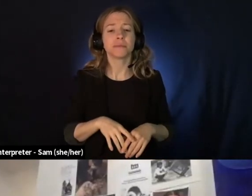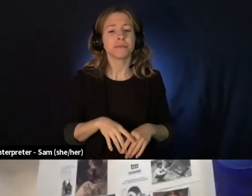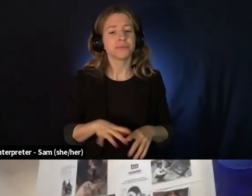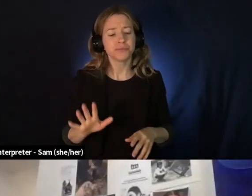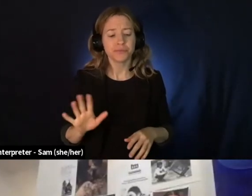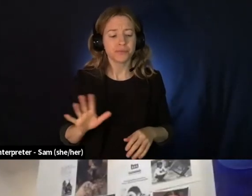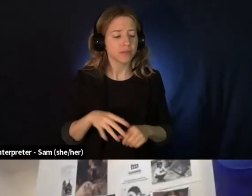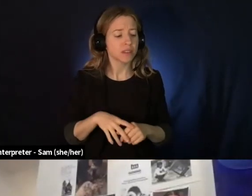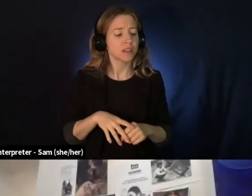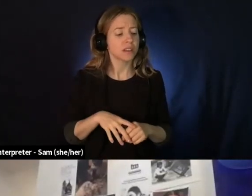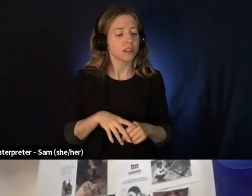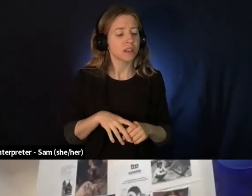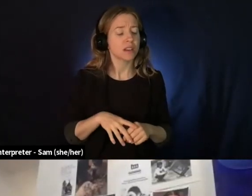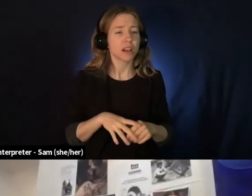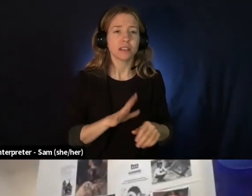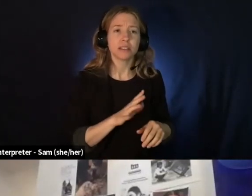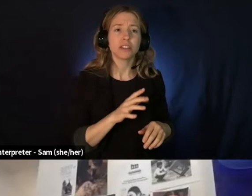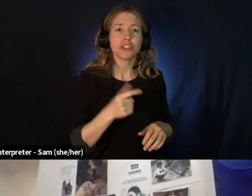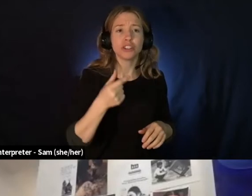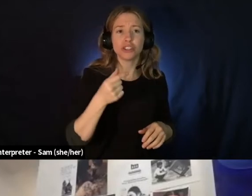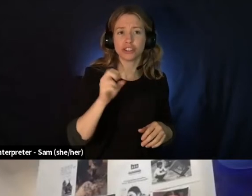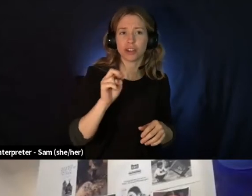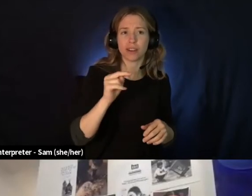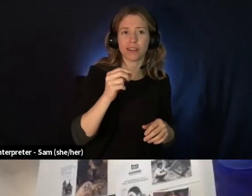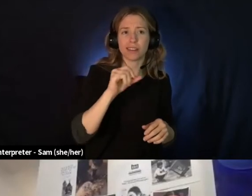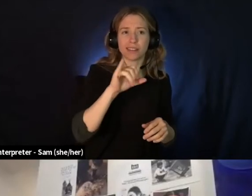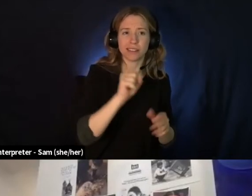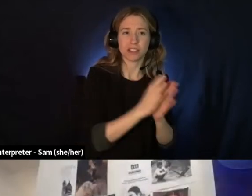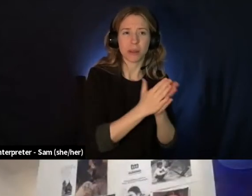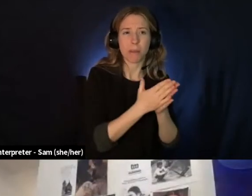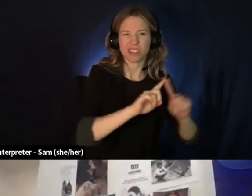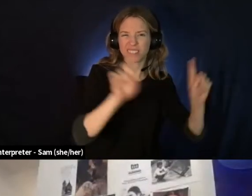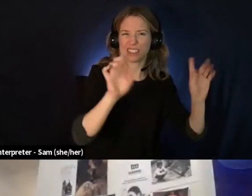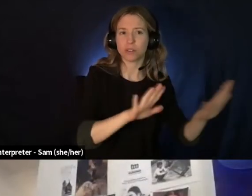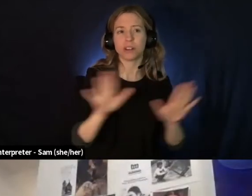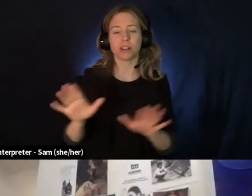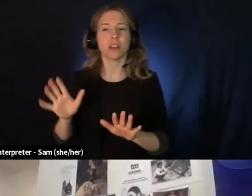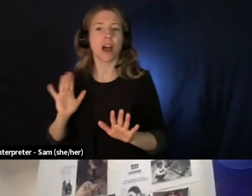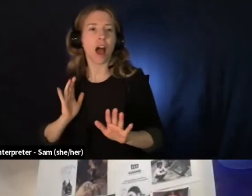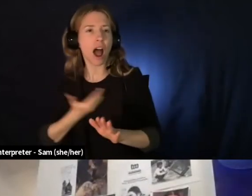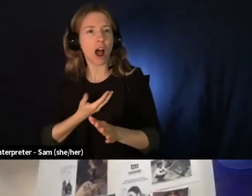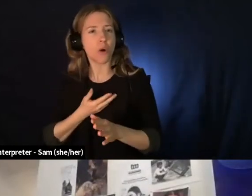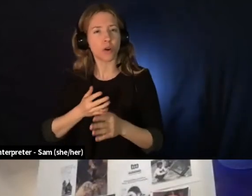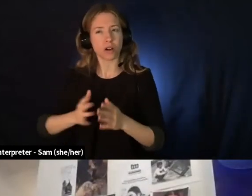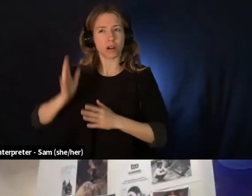turtle, which we consider this continent to being on the mother turtle,